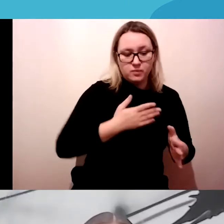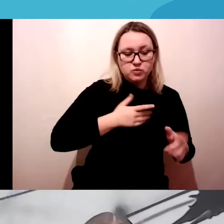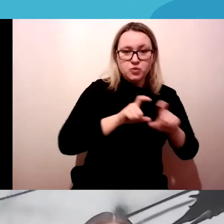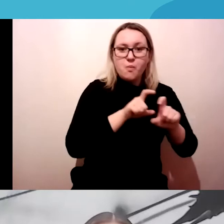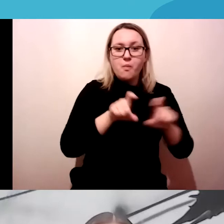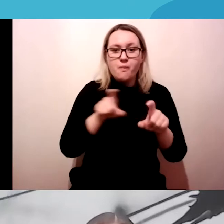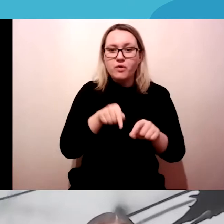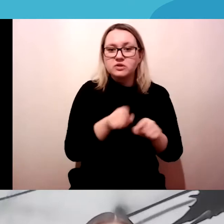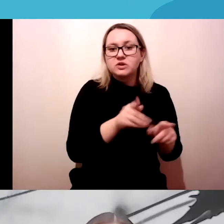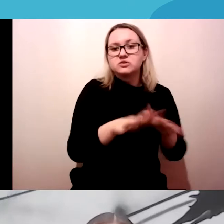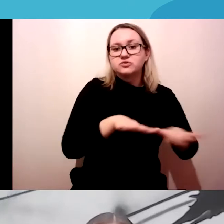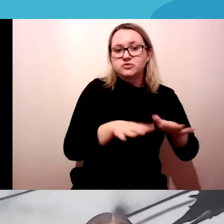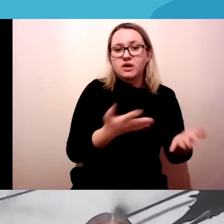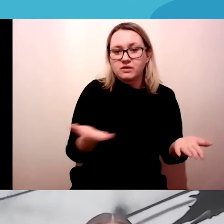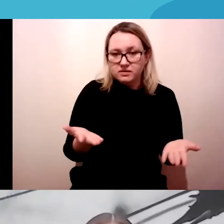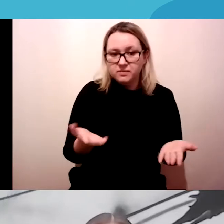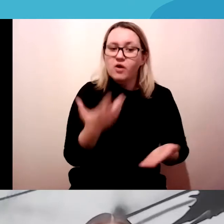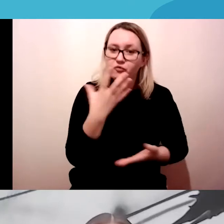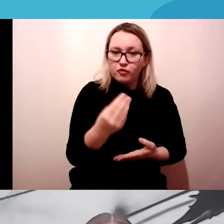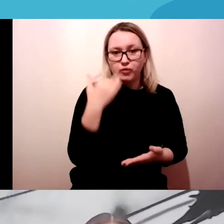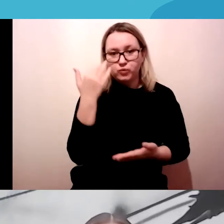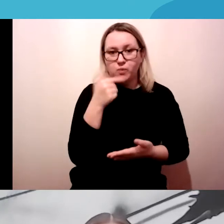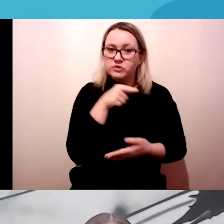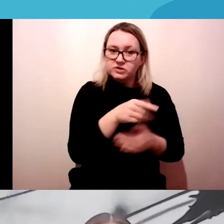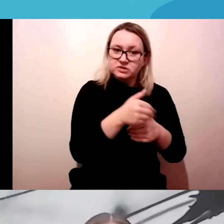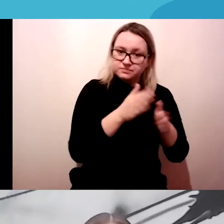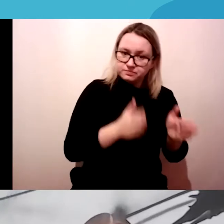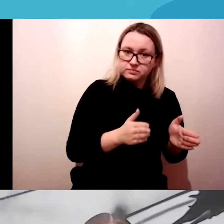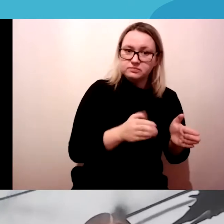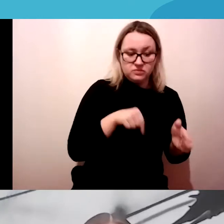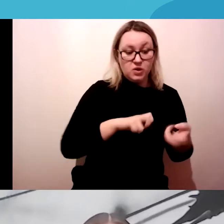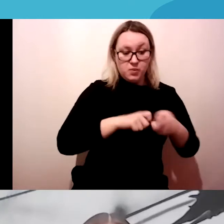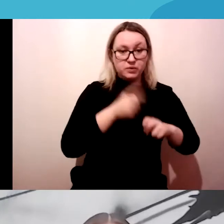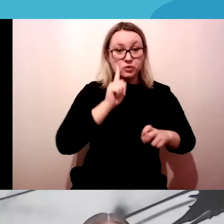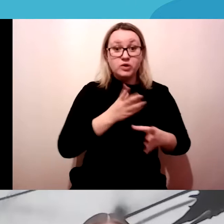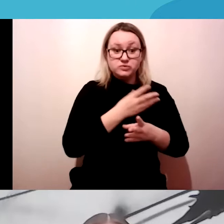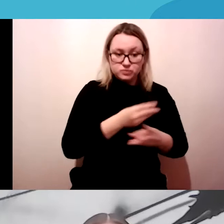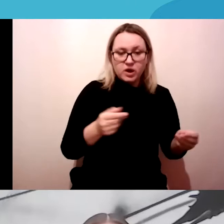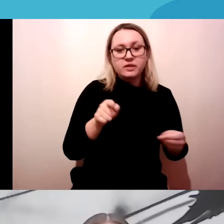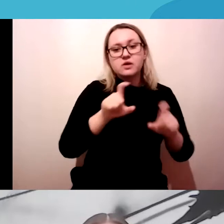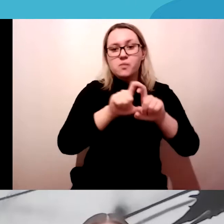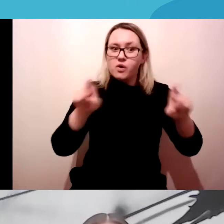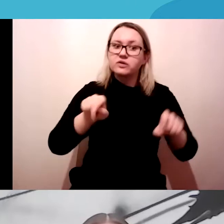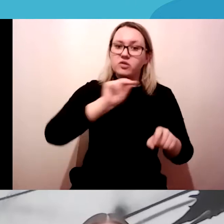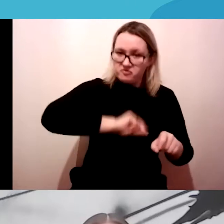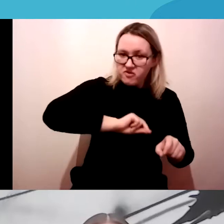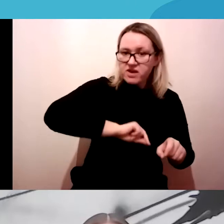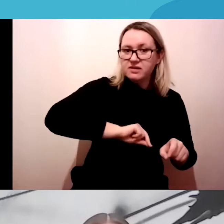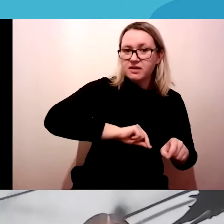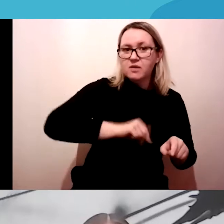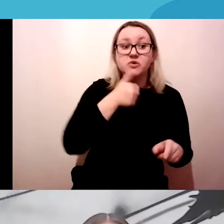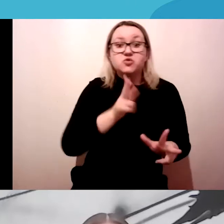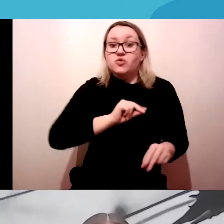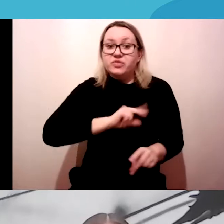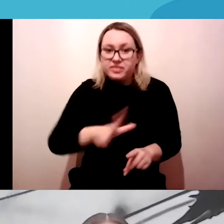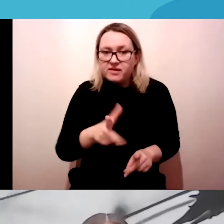What's your view on bullying against LGBT children and adolescents? And do you